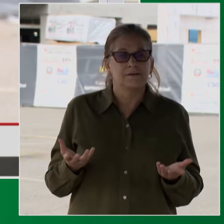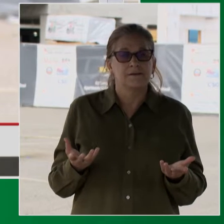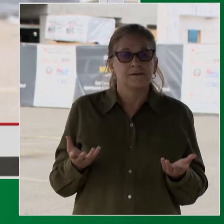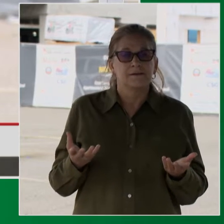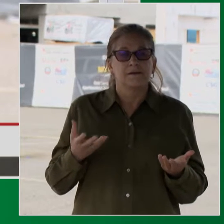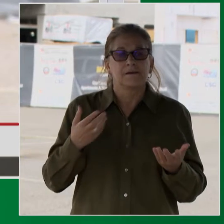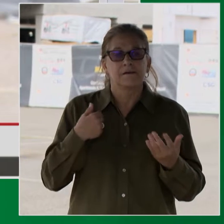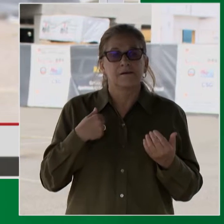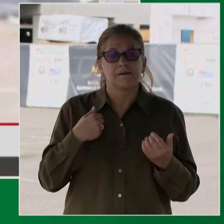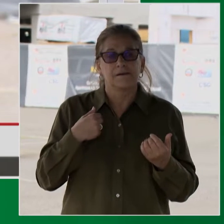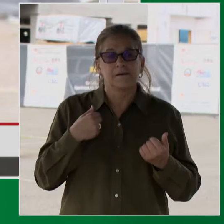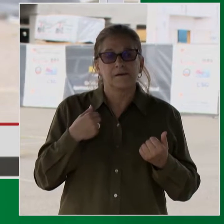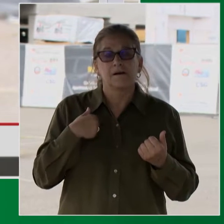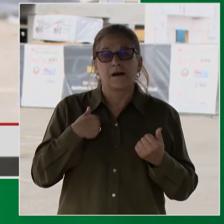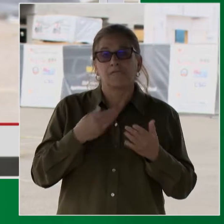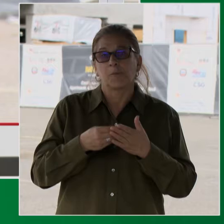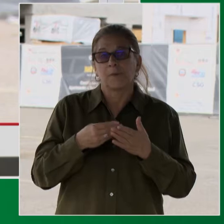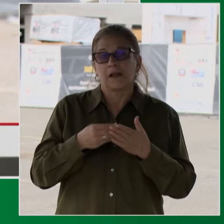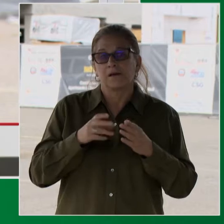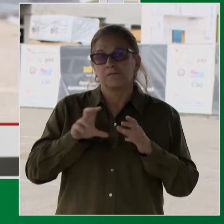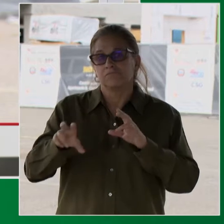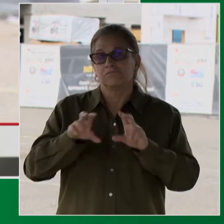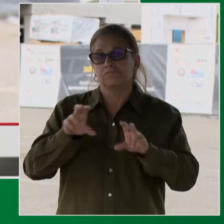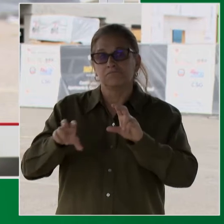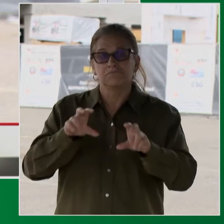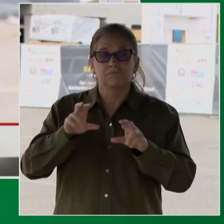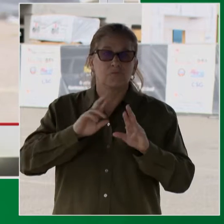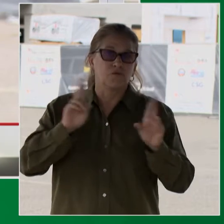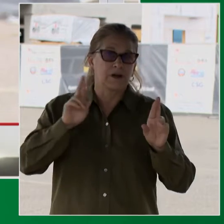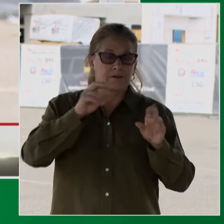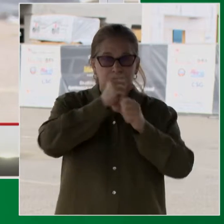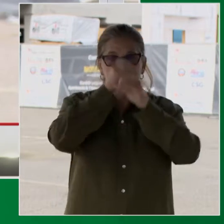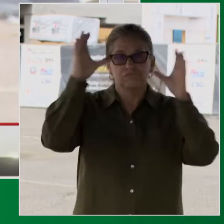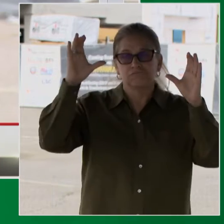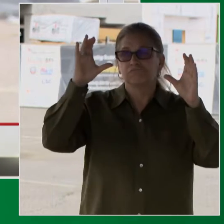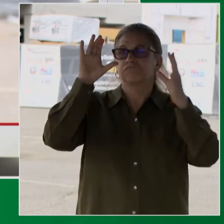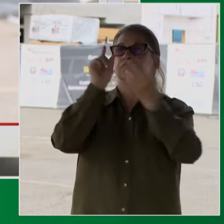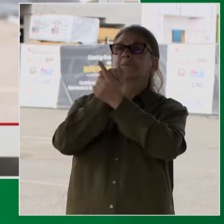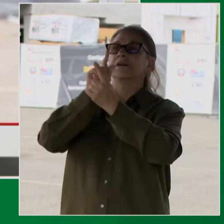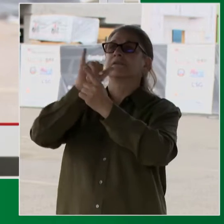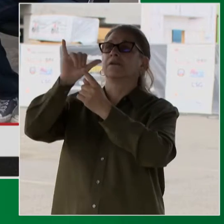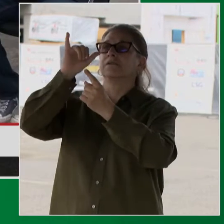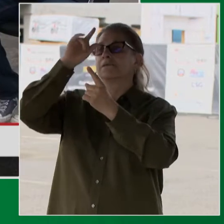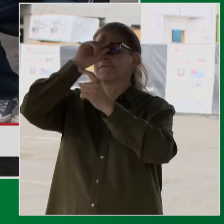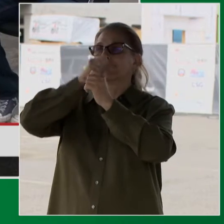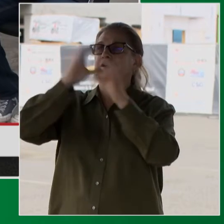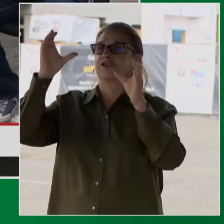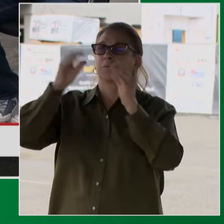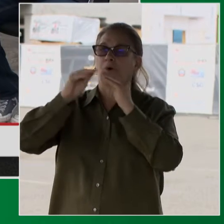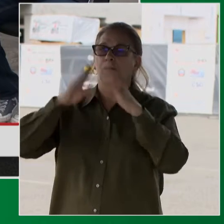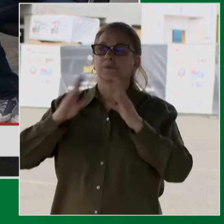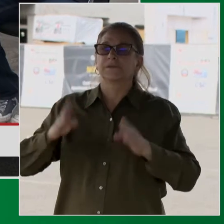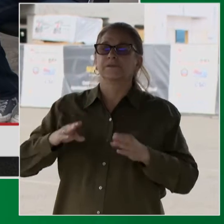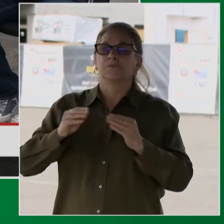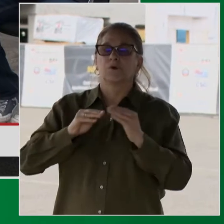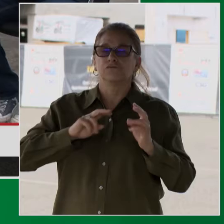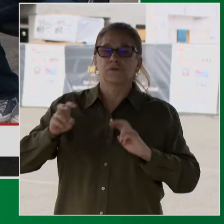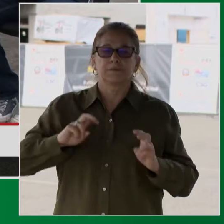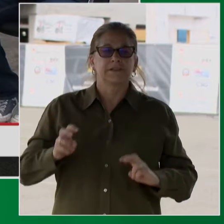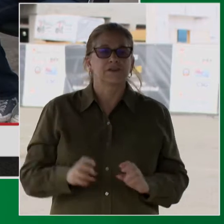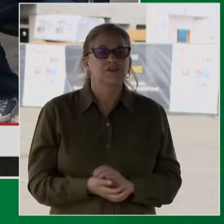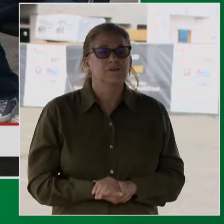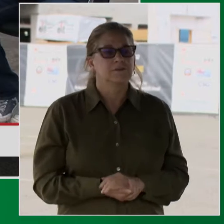for a vision framework to begin thinking about that. Great. And you mentioned that corridor, you